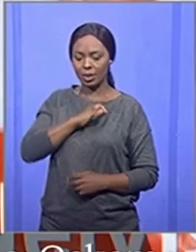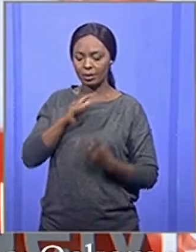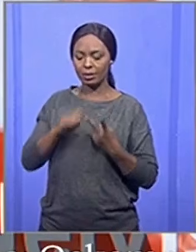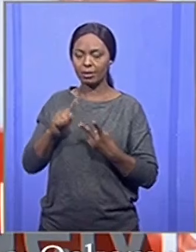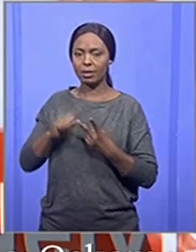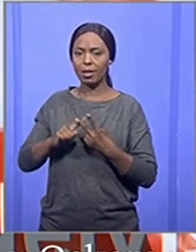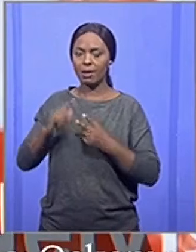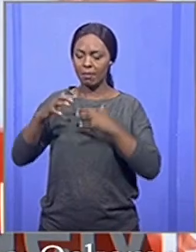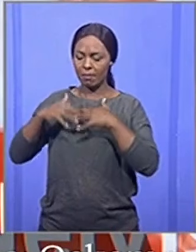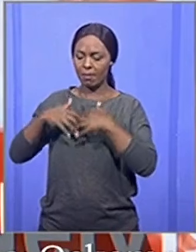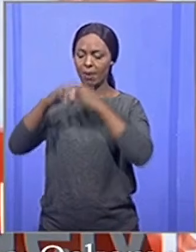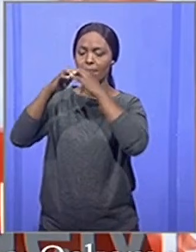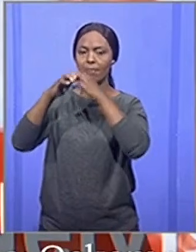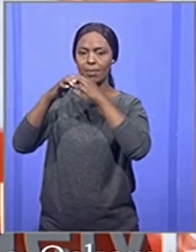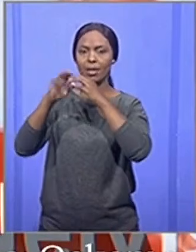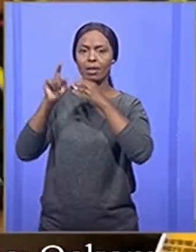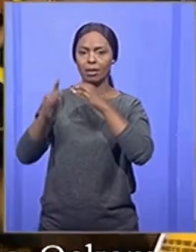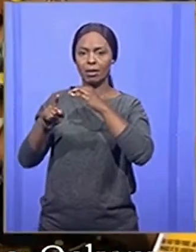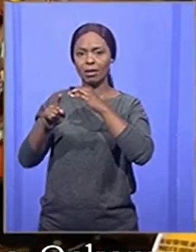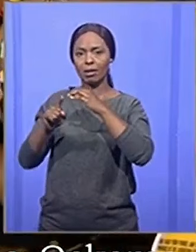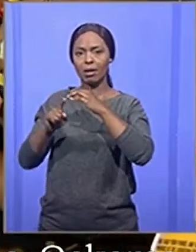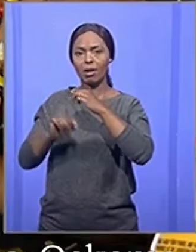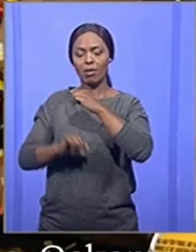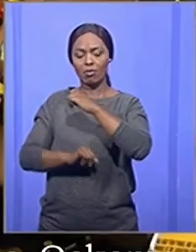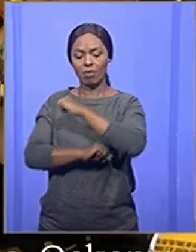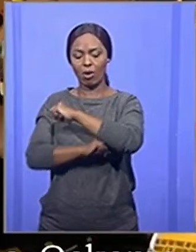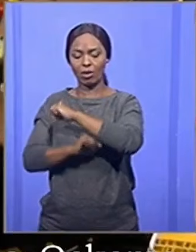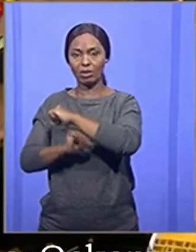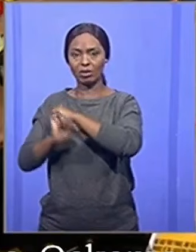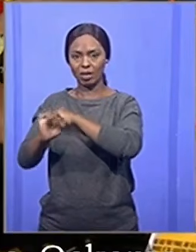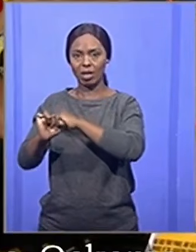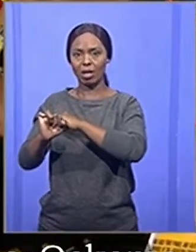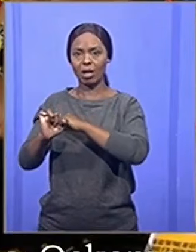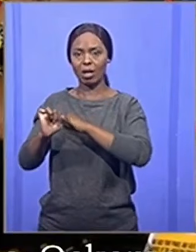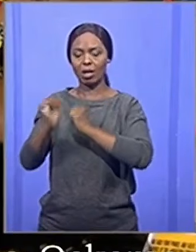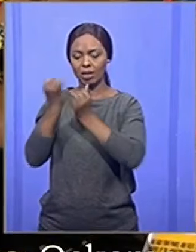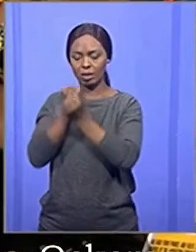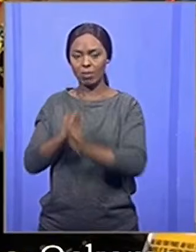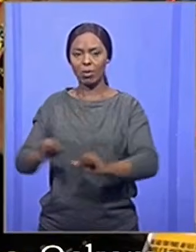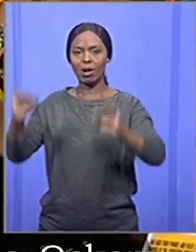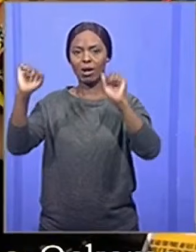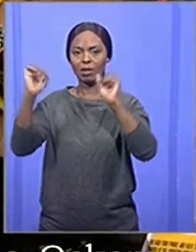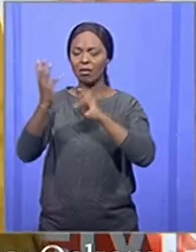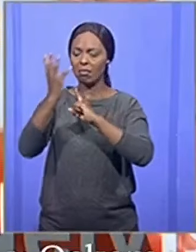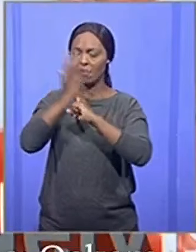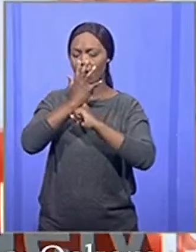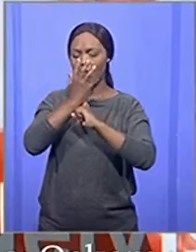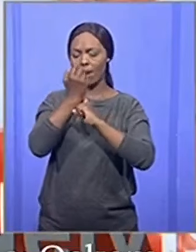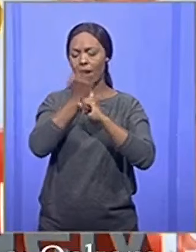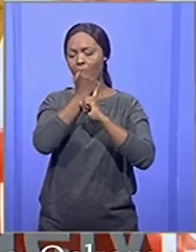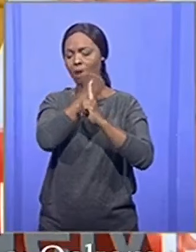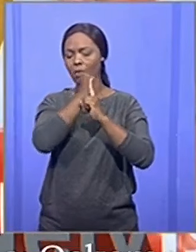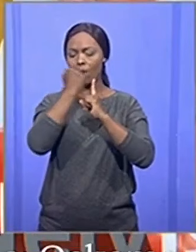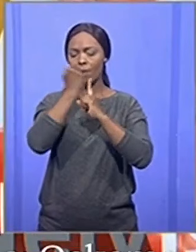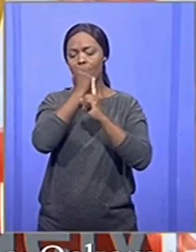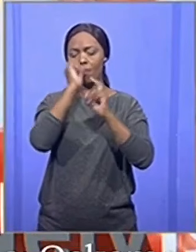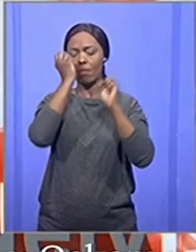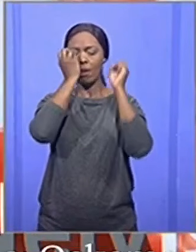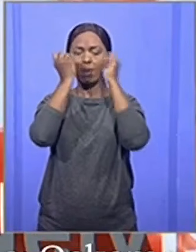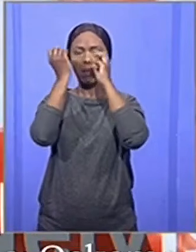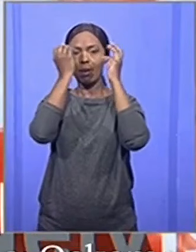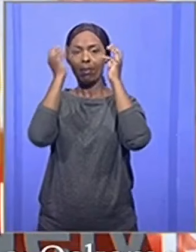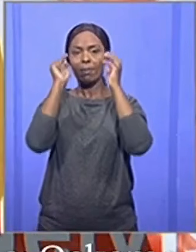the foundations of this democracy. We were tortured, we were imprisoned, but not only that,